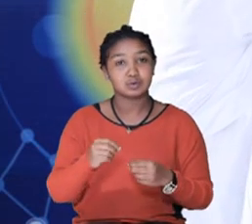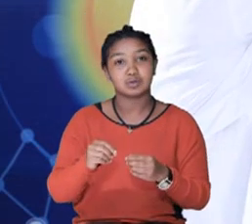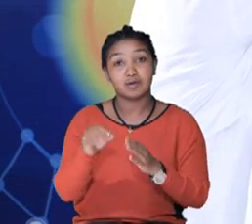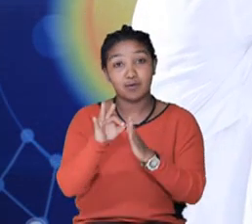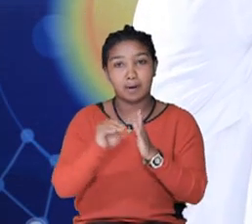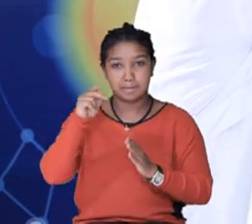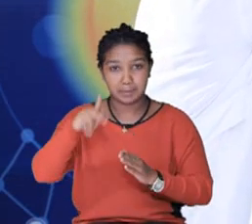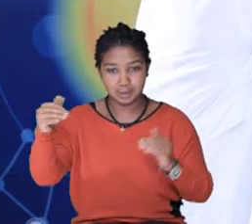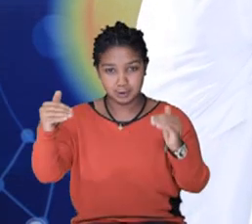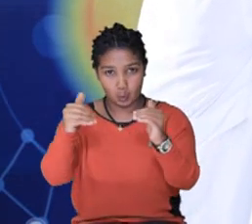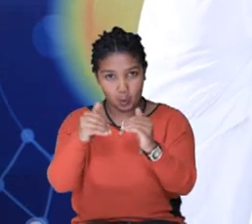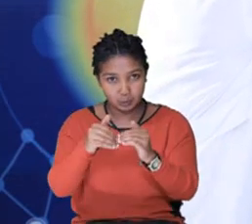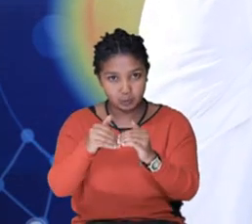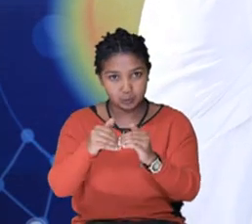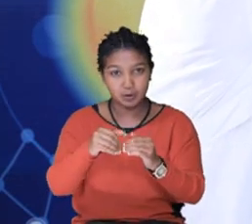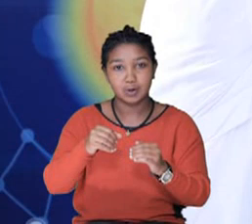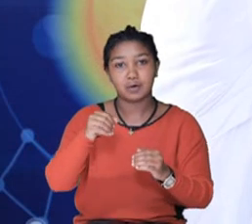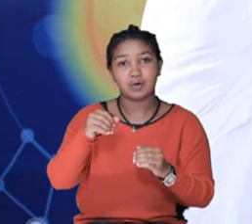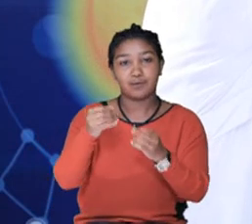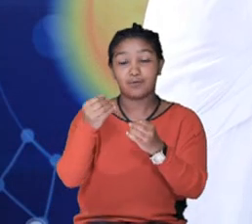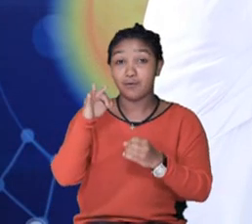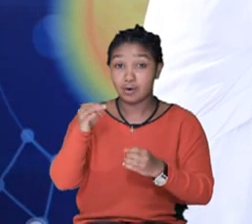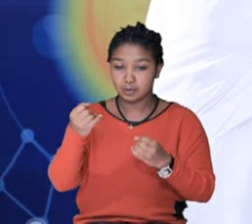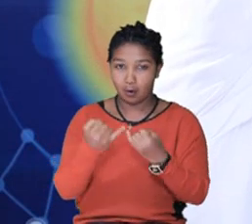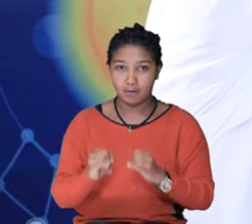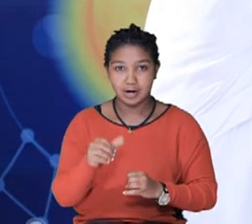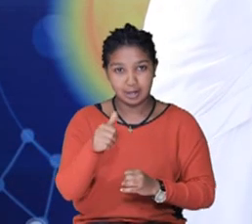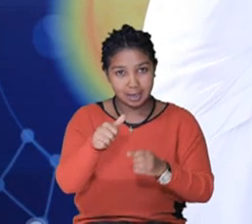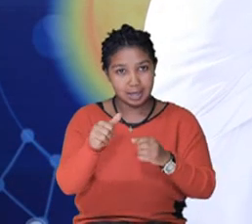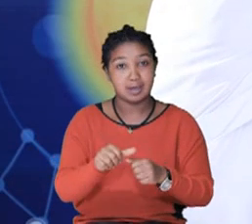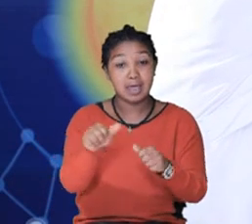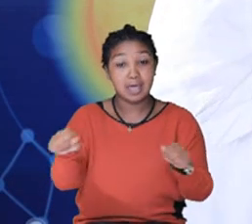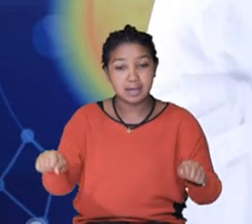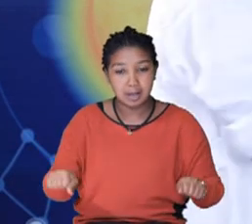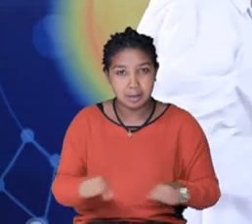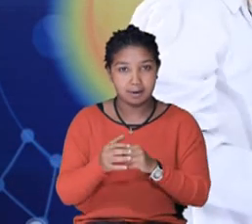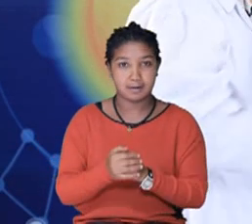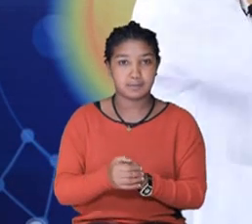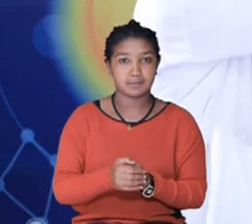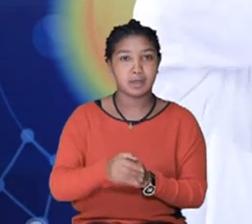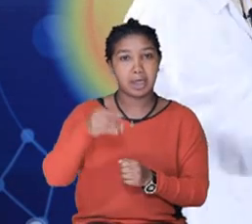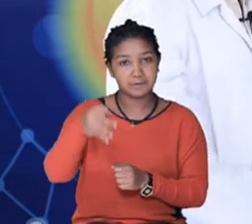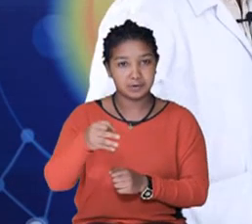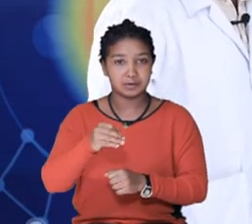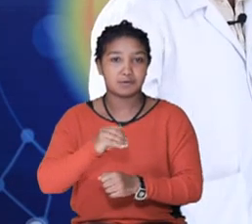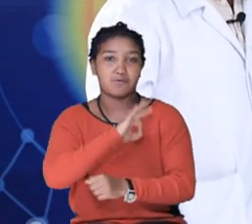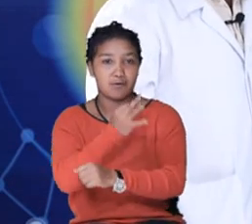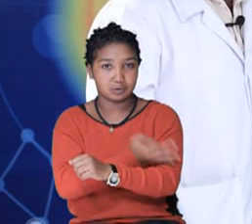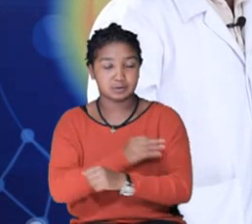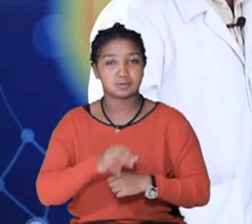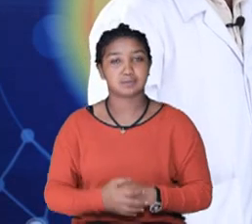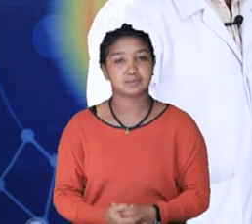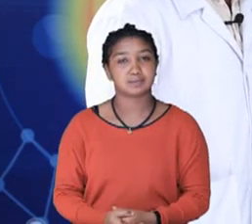formula P is equals to force over A, where A is area and F is